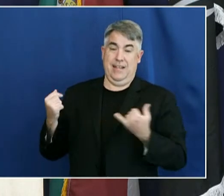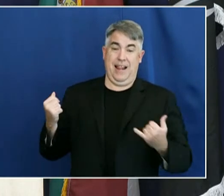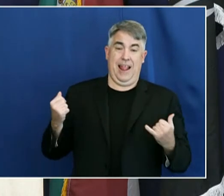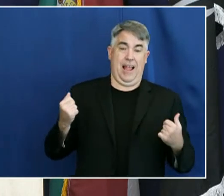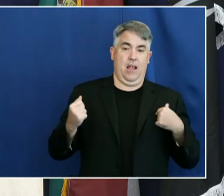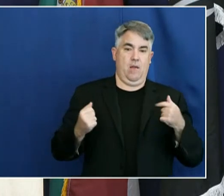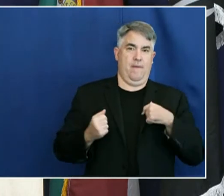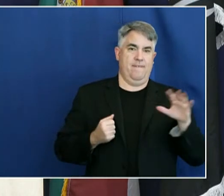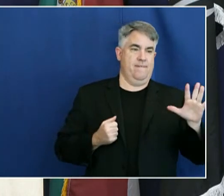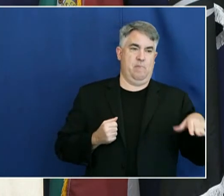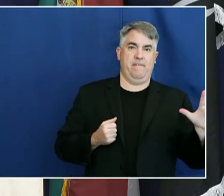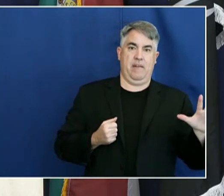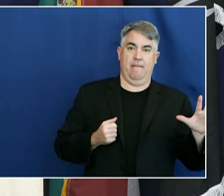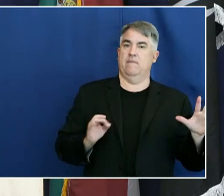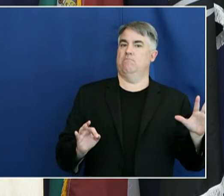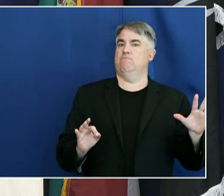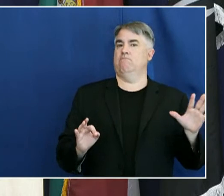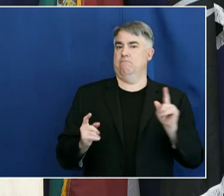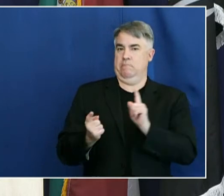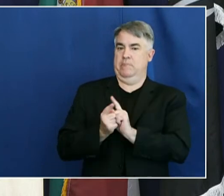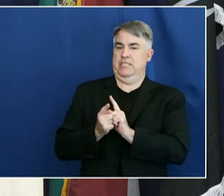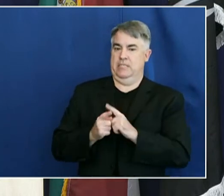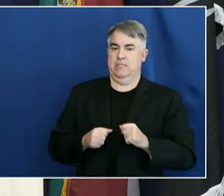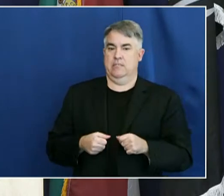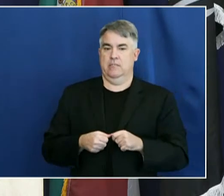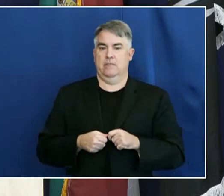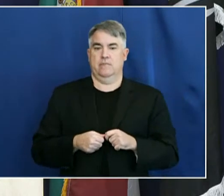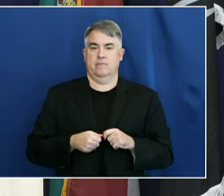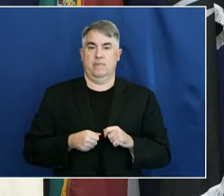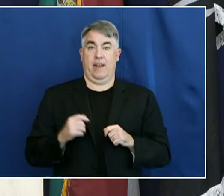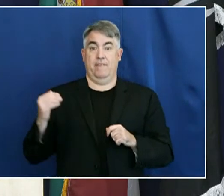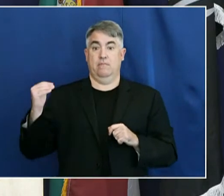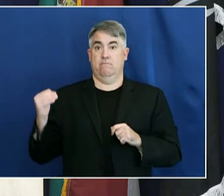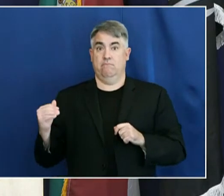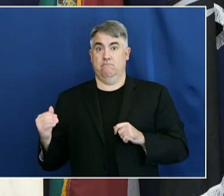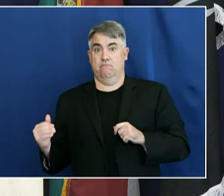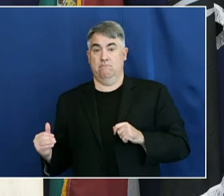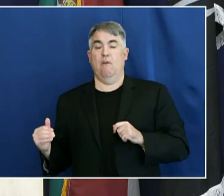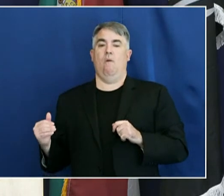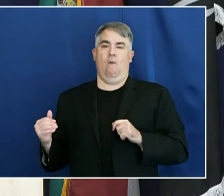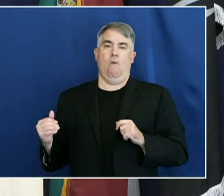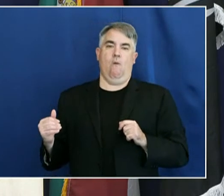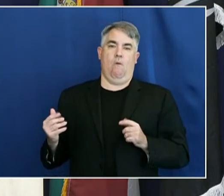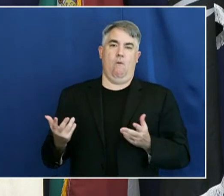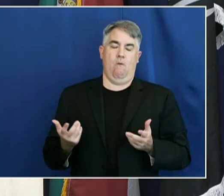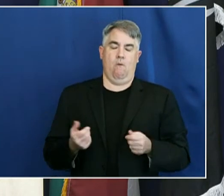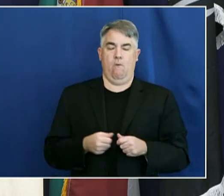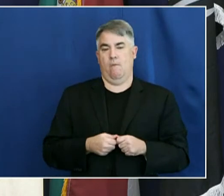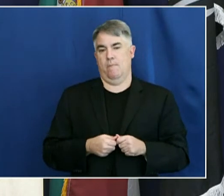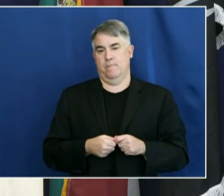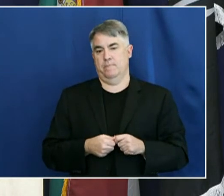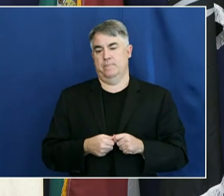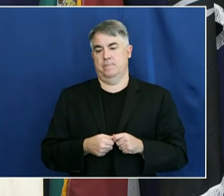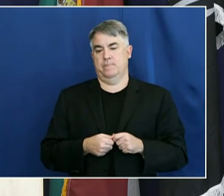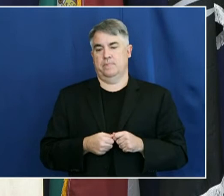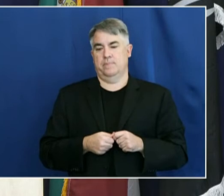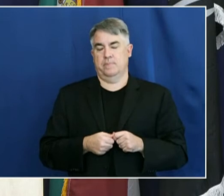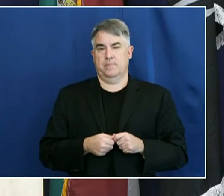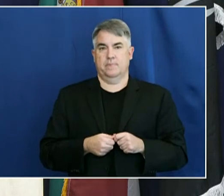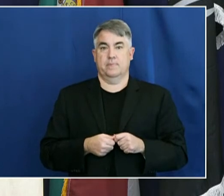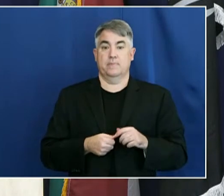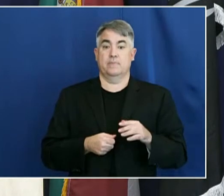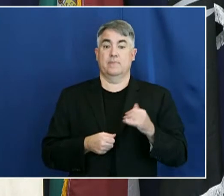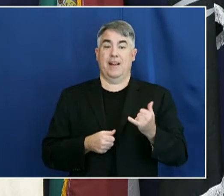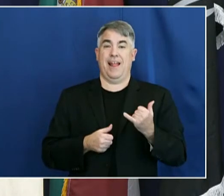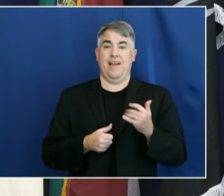our case rate where it is now or lower for 2 consecutive weeks, then we would be able to descend into the orange tier. We think that is the